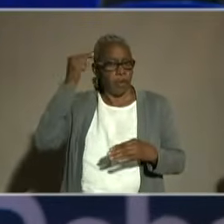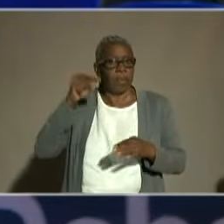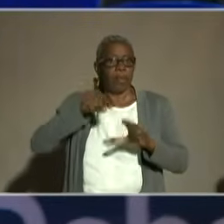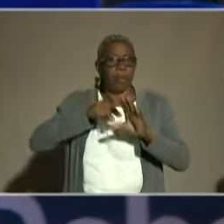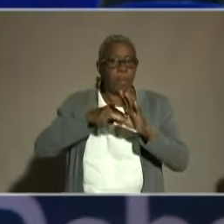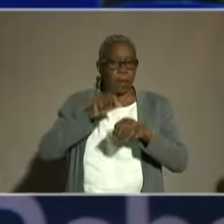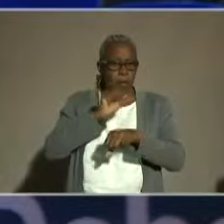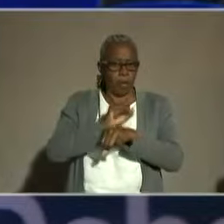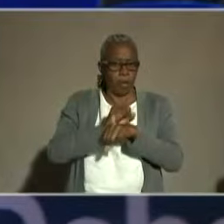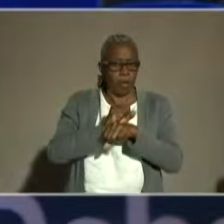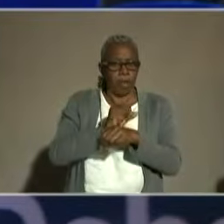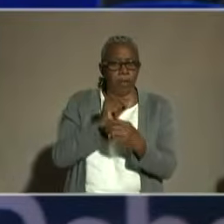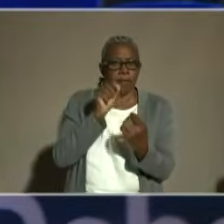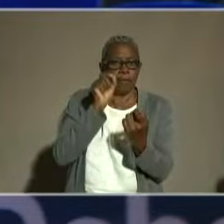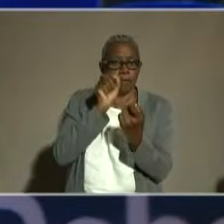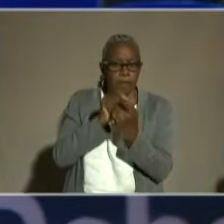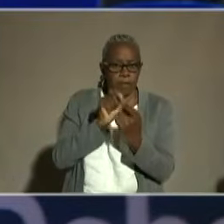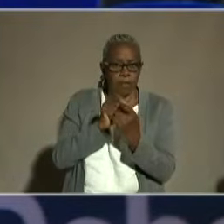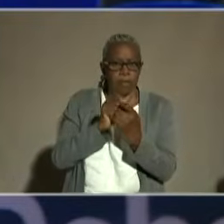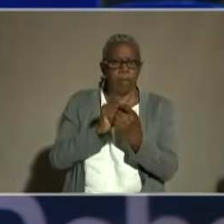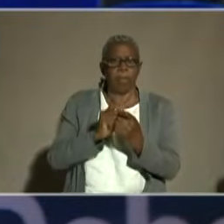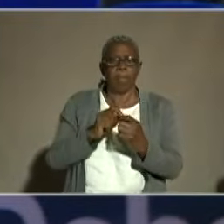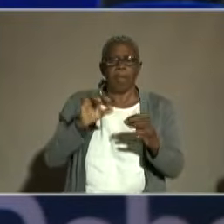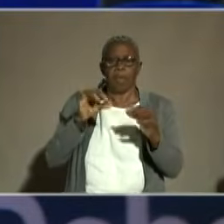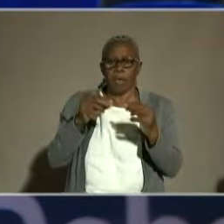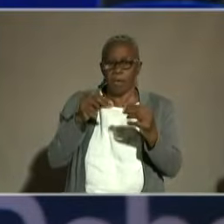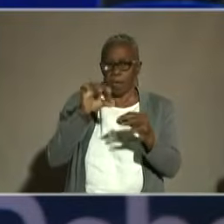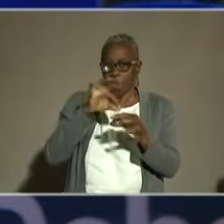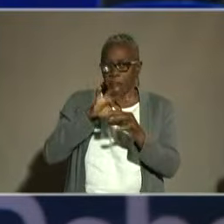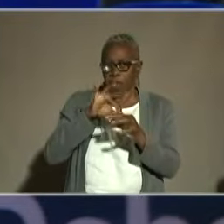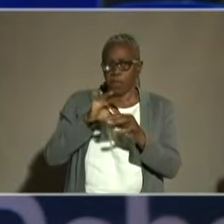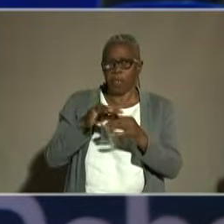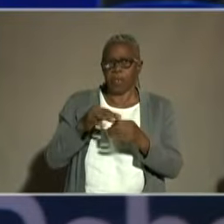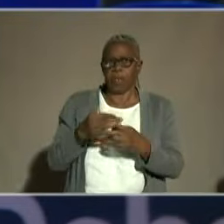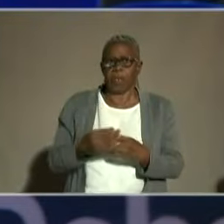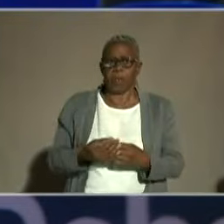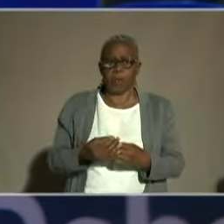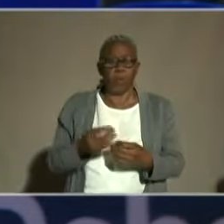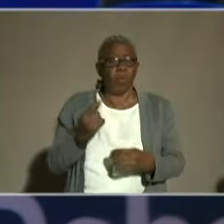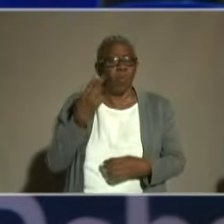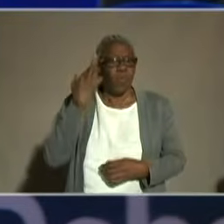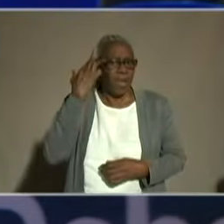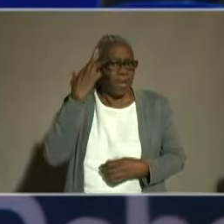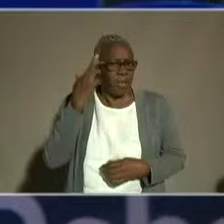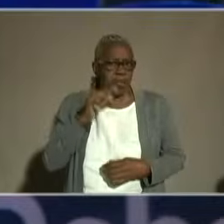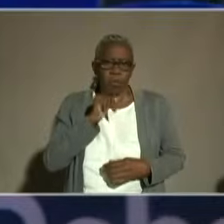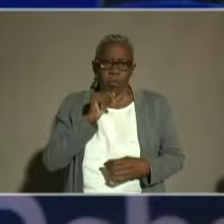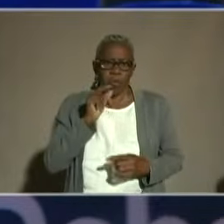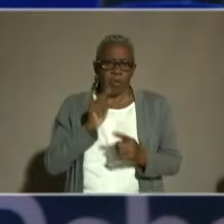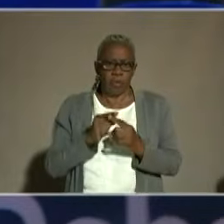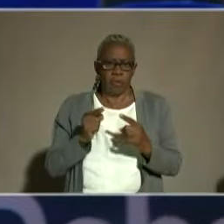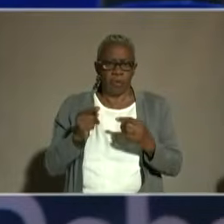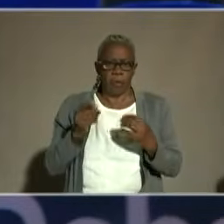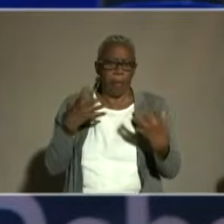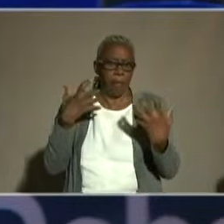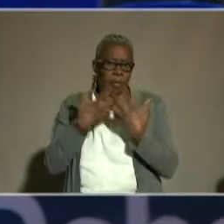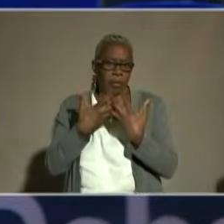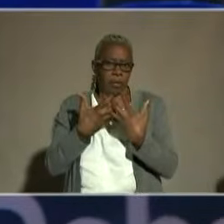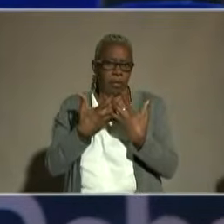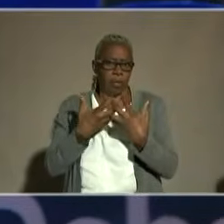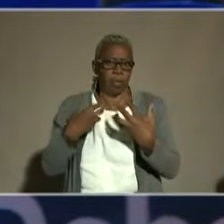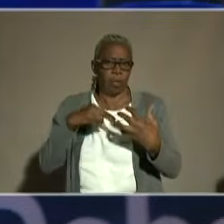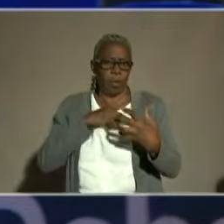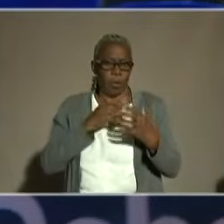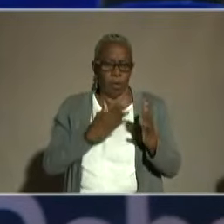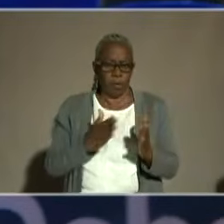date, and we found that it was inconsistent with our constitutional arrangements. And therefore,